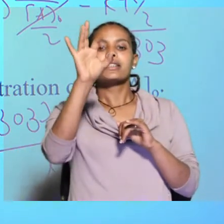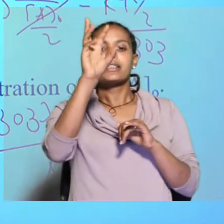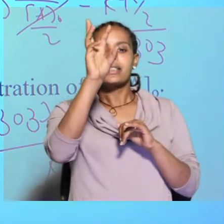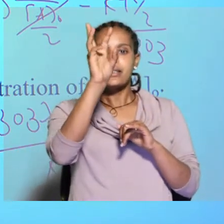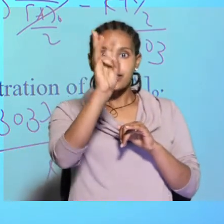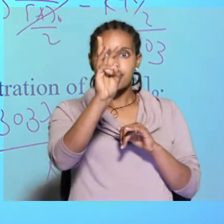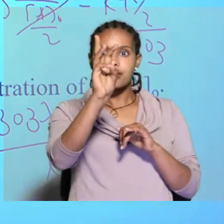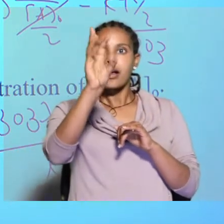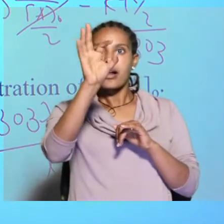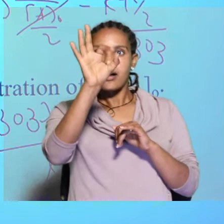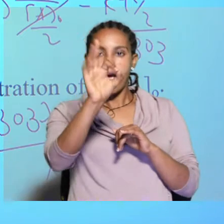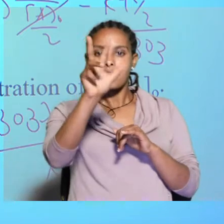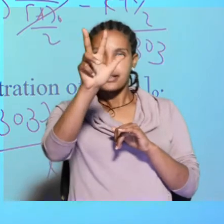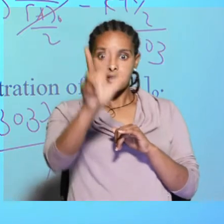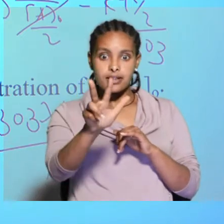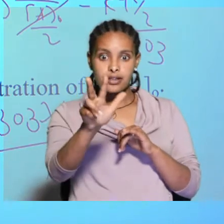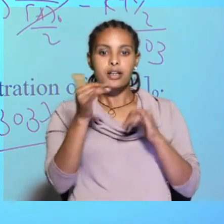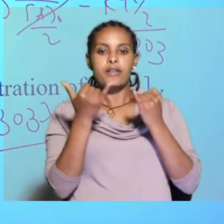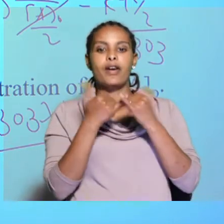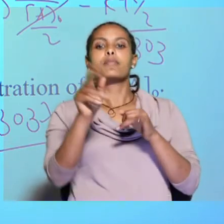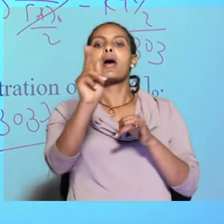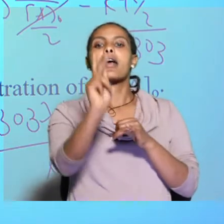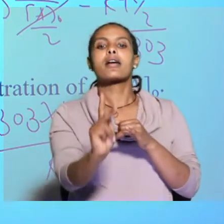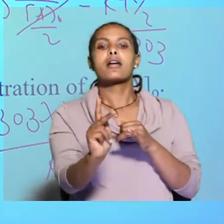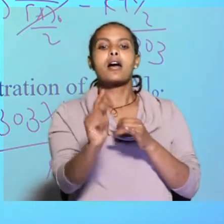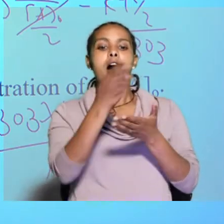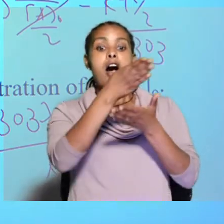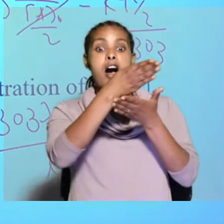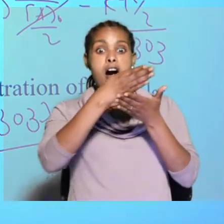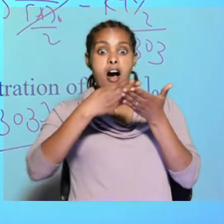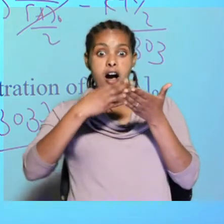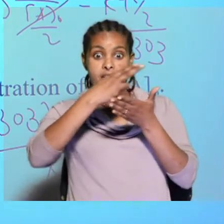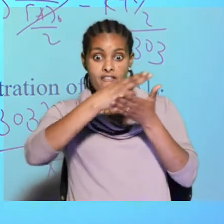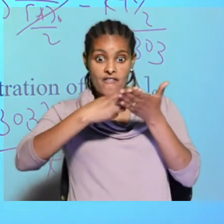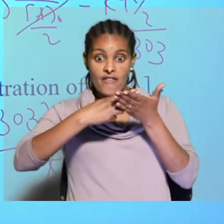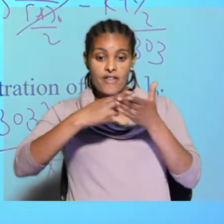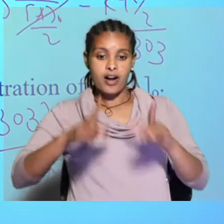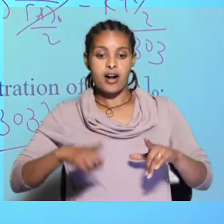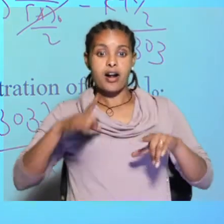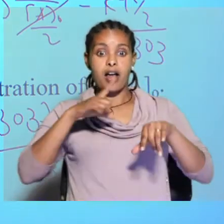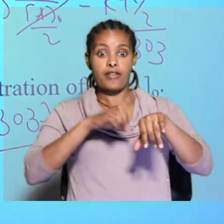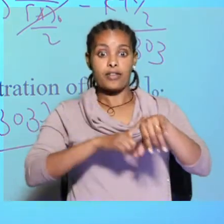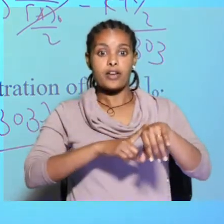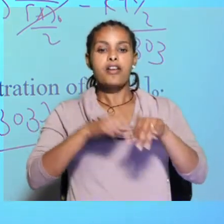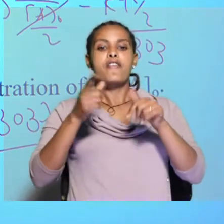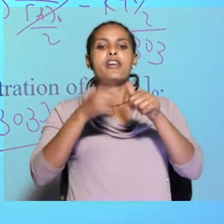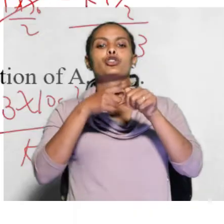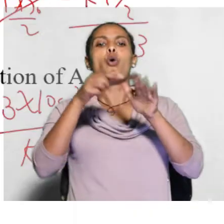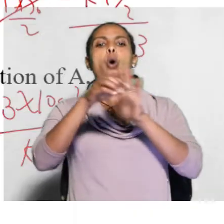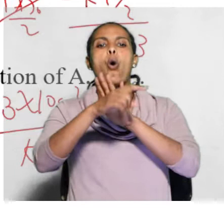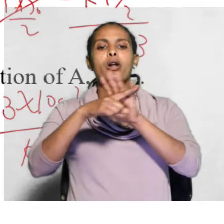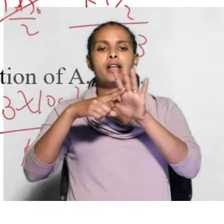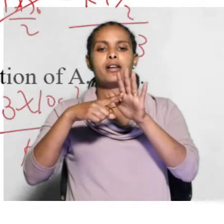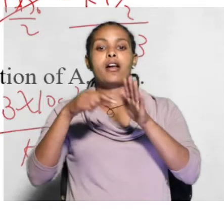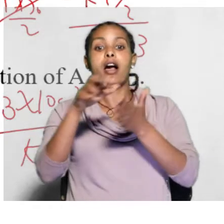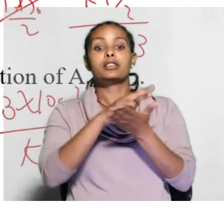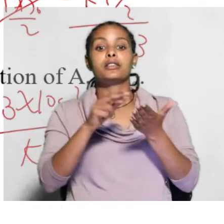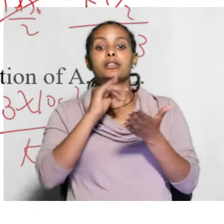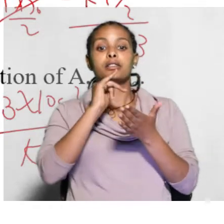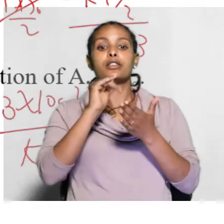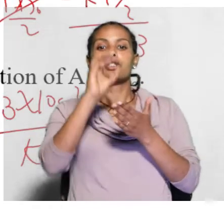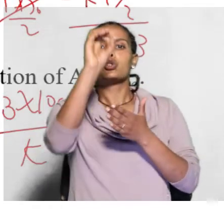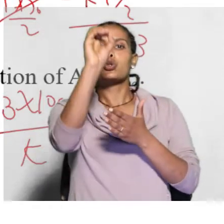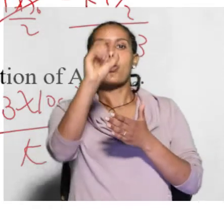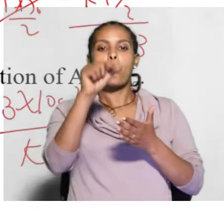0.693 divided by K. Therefore, the half-life time for a first order reaction is